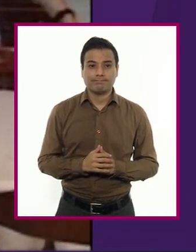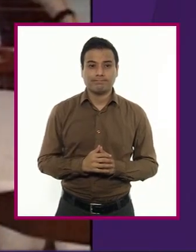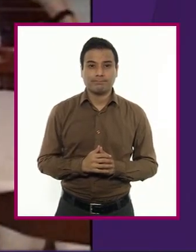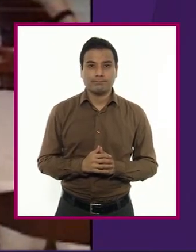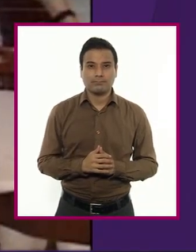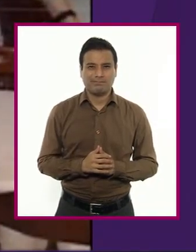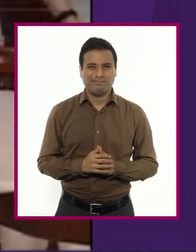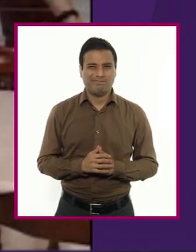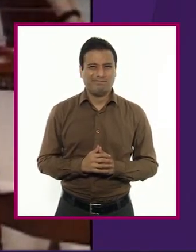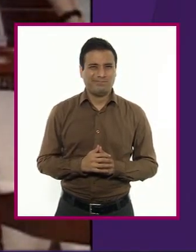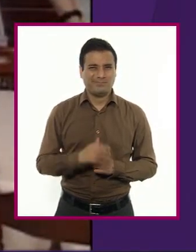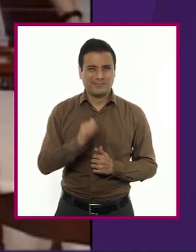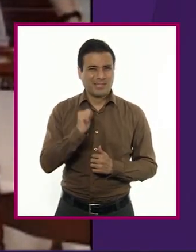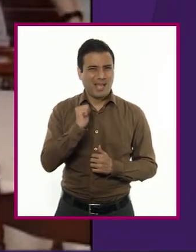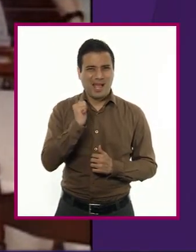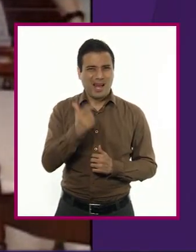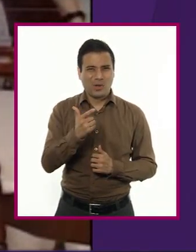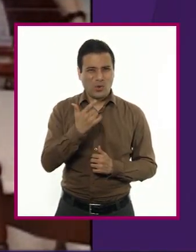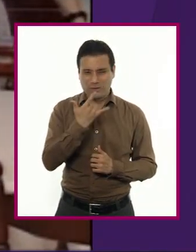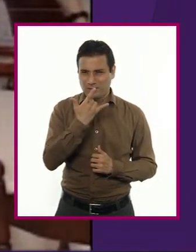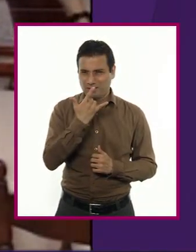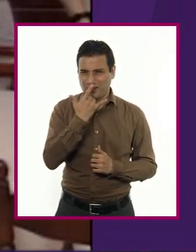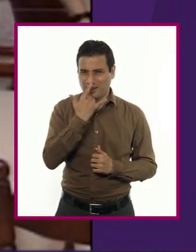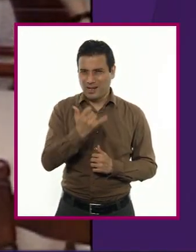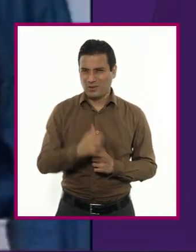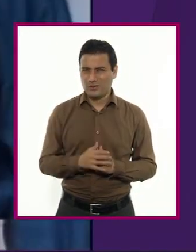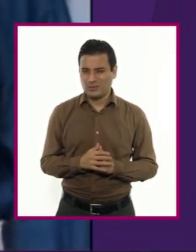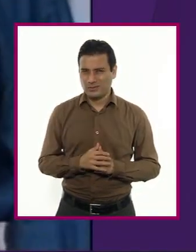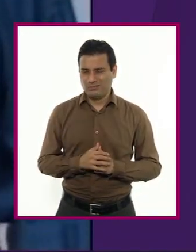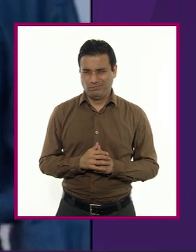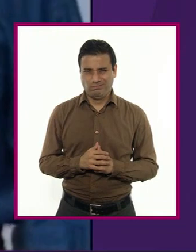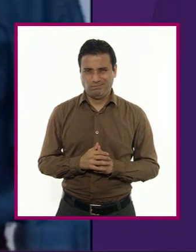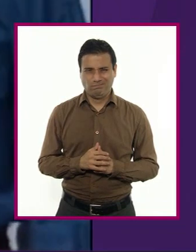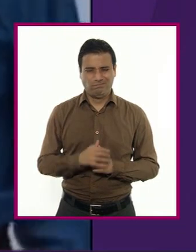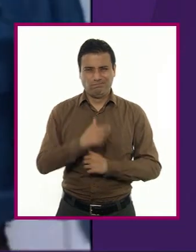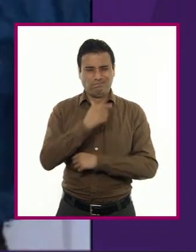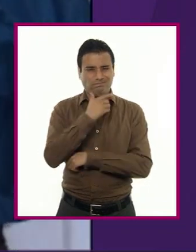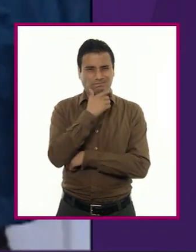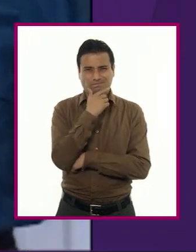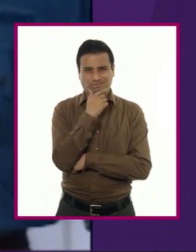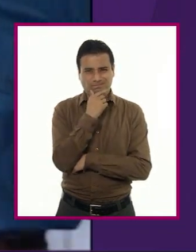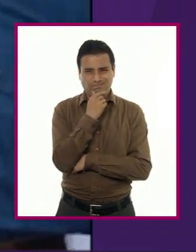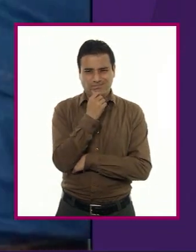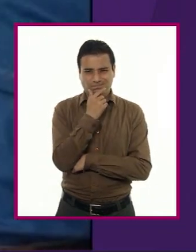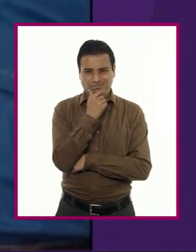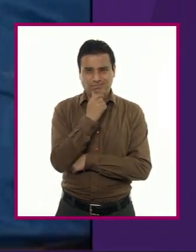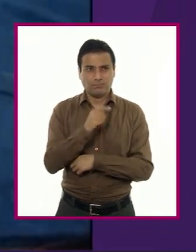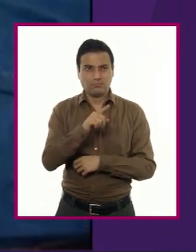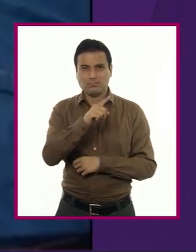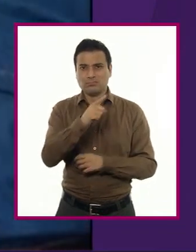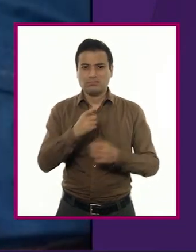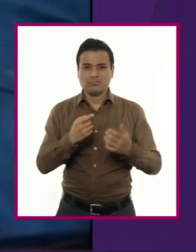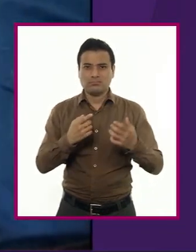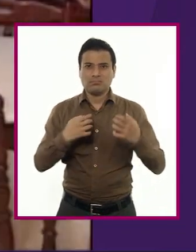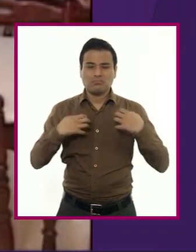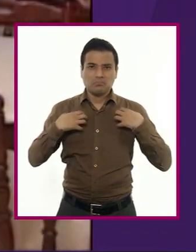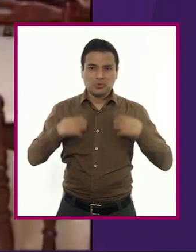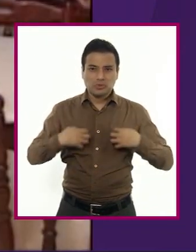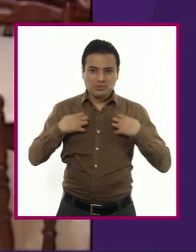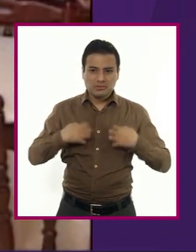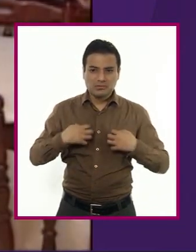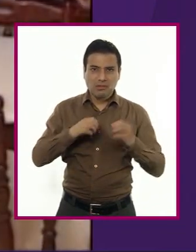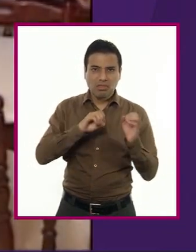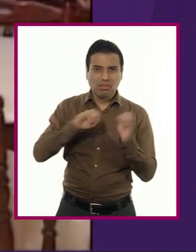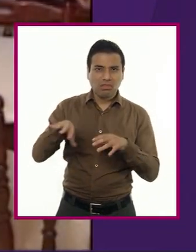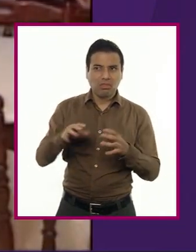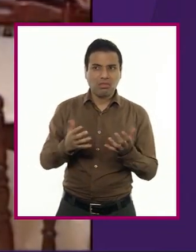Something is wrong with Mark. He is not like this. No, not at all. He left us his bag. He